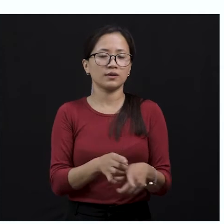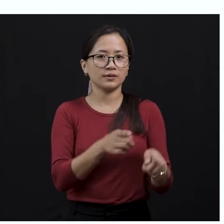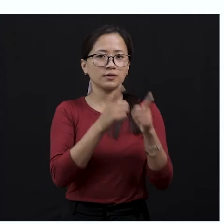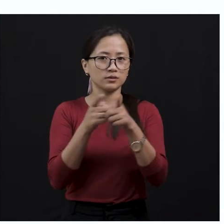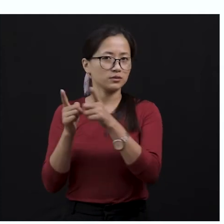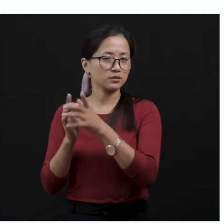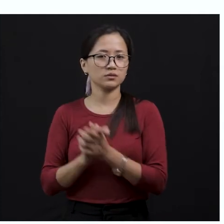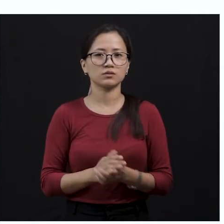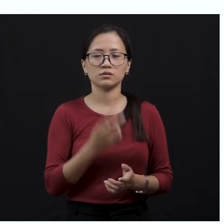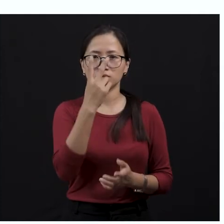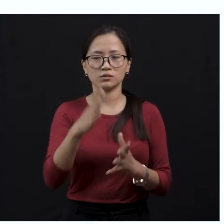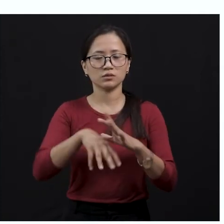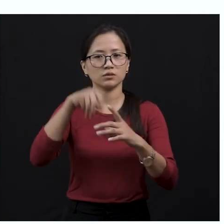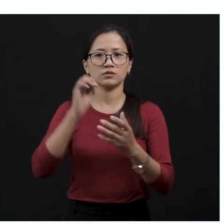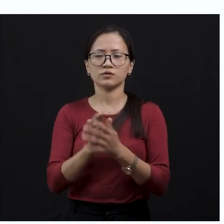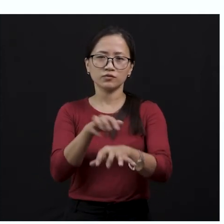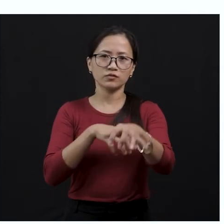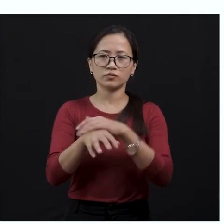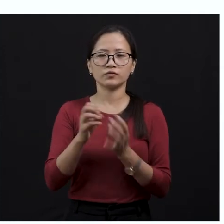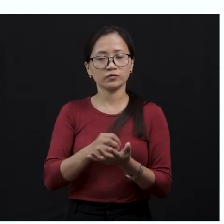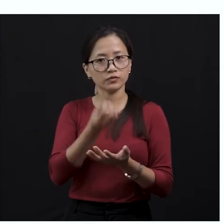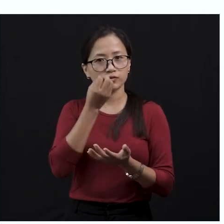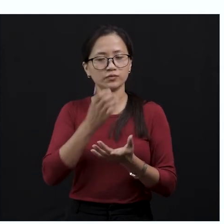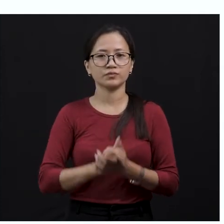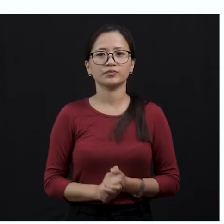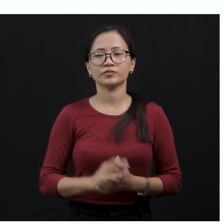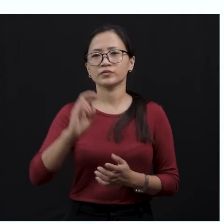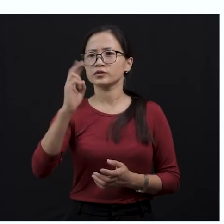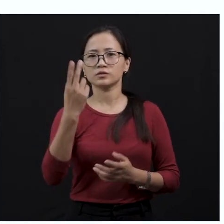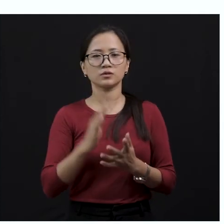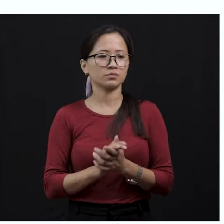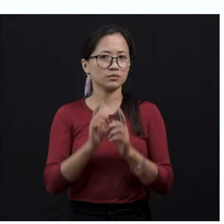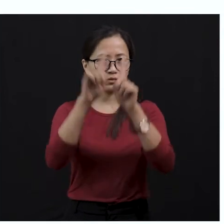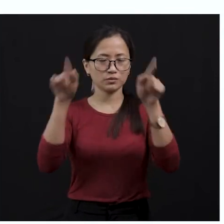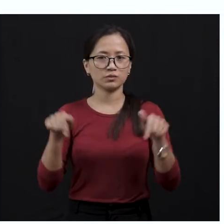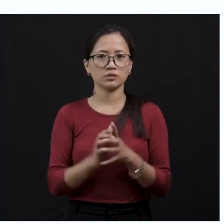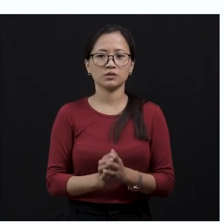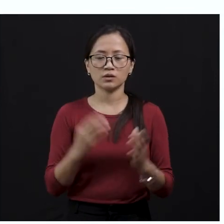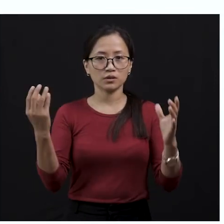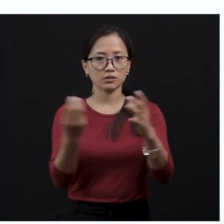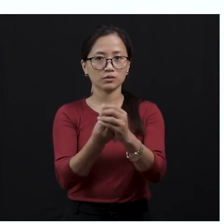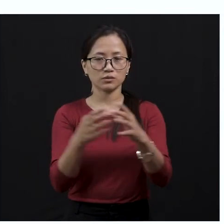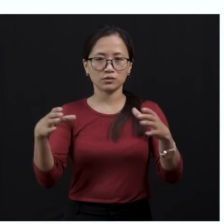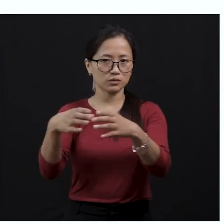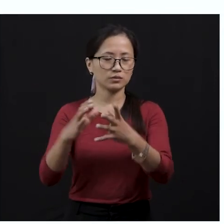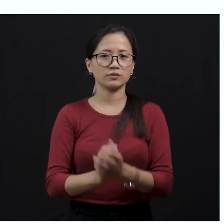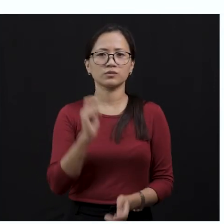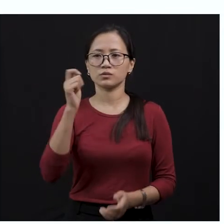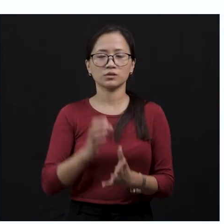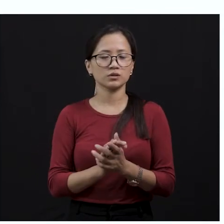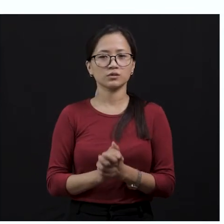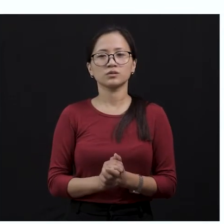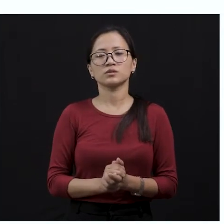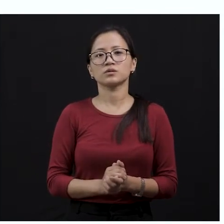they are looking out for animals, they are looking out for food. Now in the second picture, you see that there are a group of people who are working together